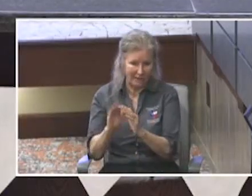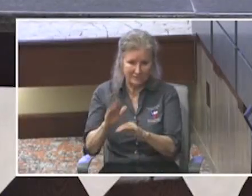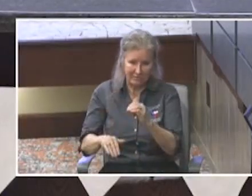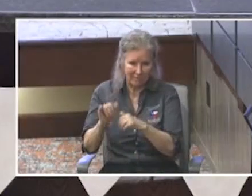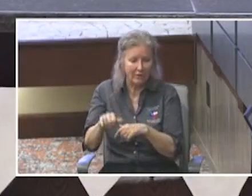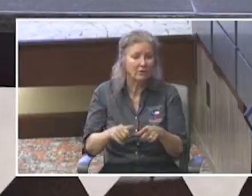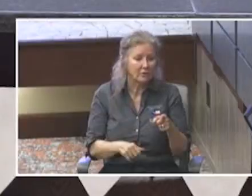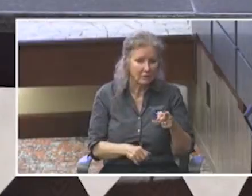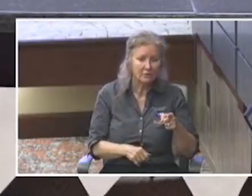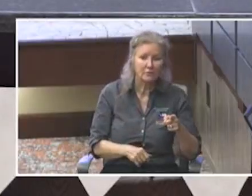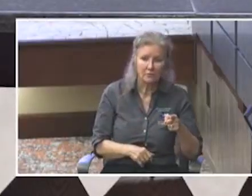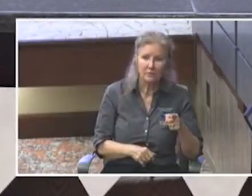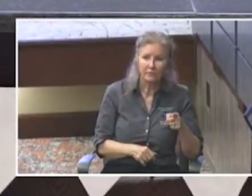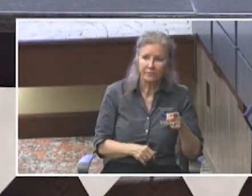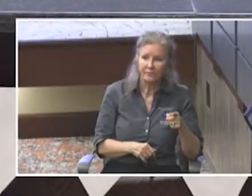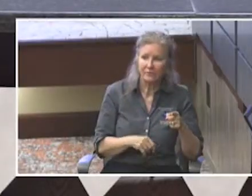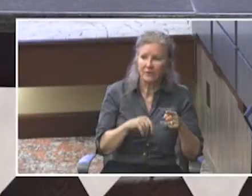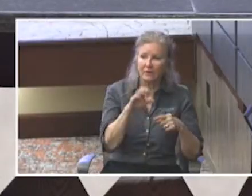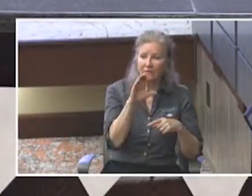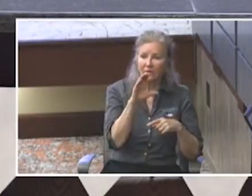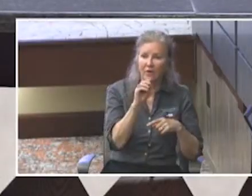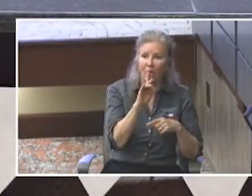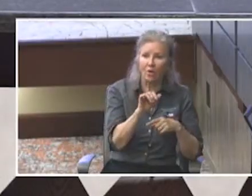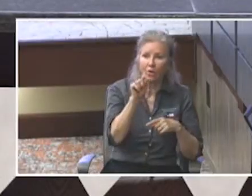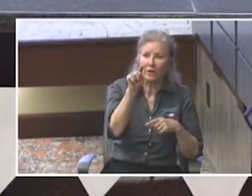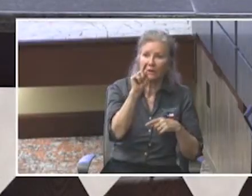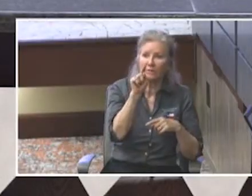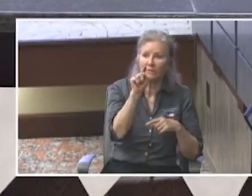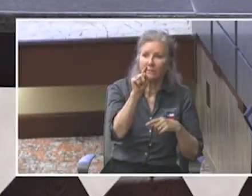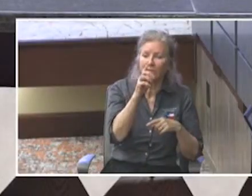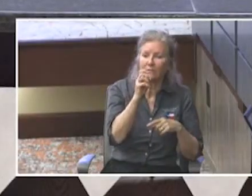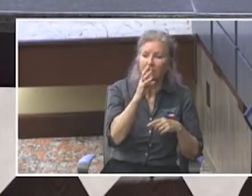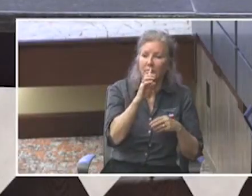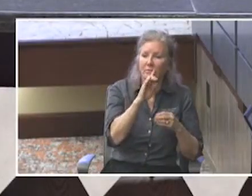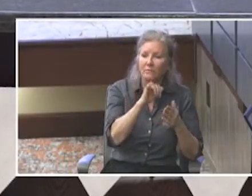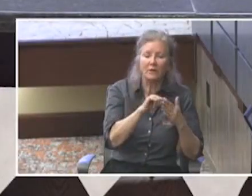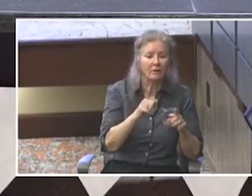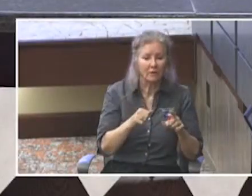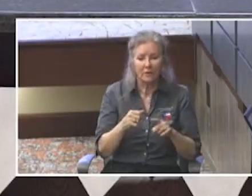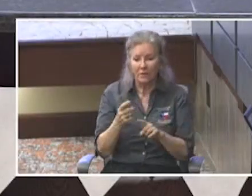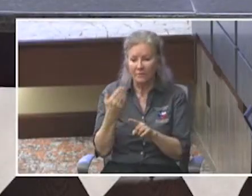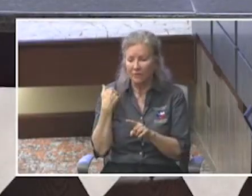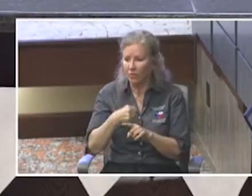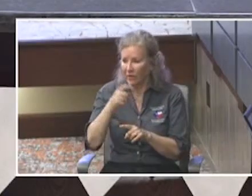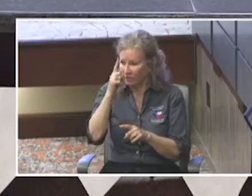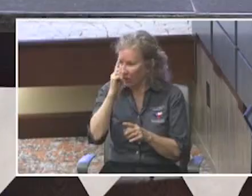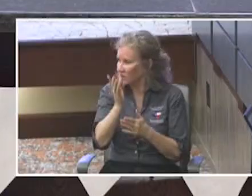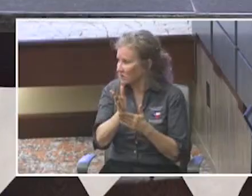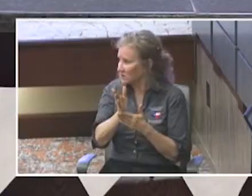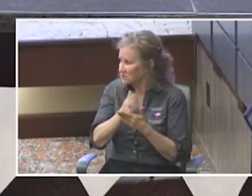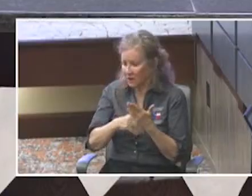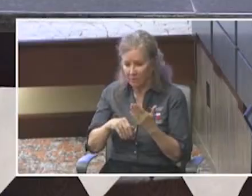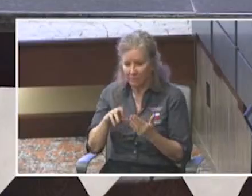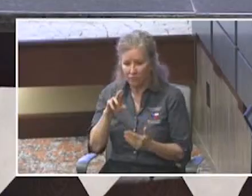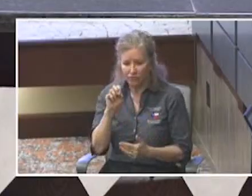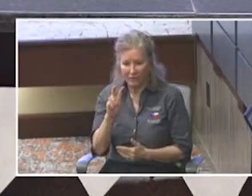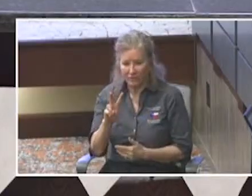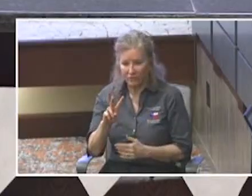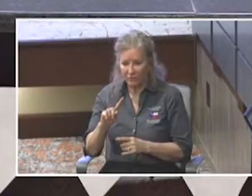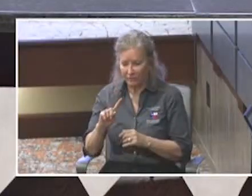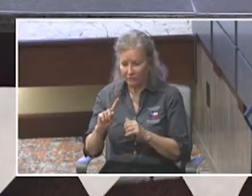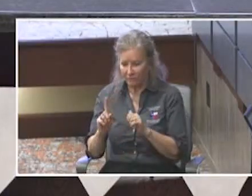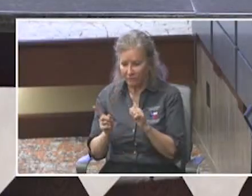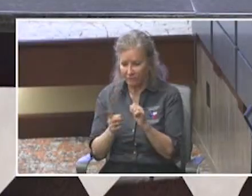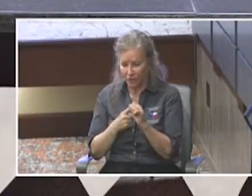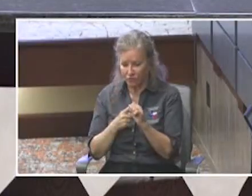in the back saying, yes, that's true. Yeah, because it seemed like we had originally thought there was going to be some revenue in the fourth quarter, or our first